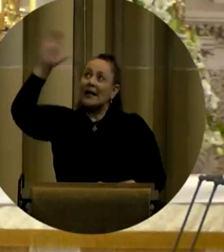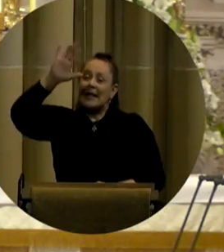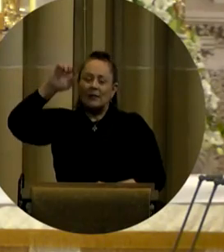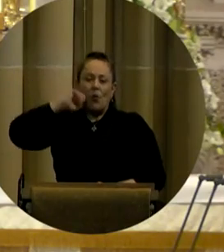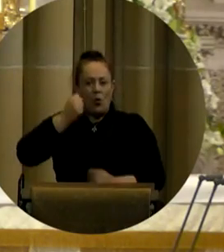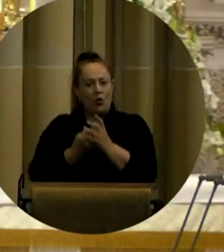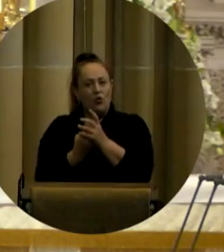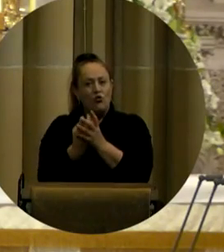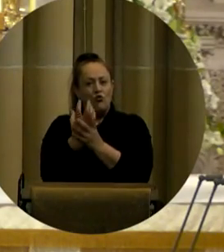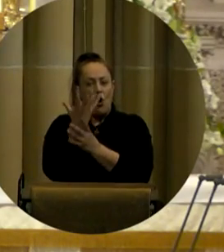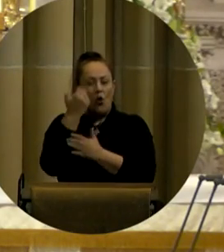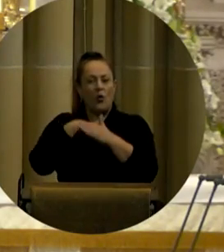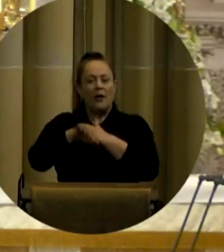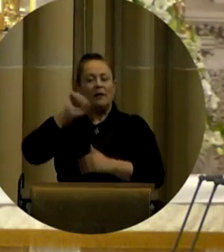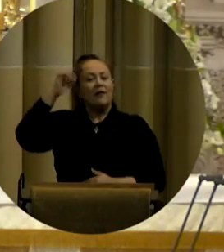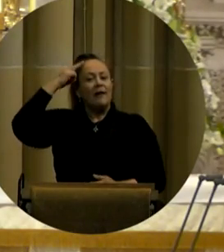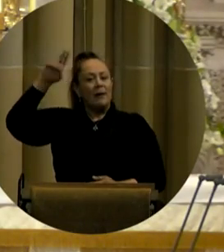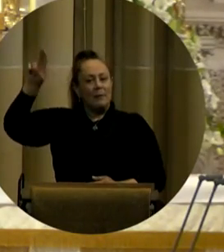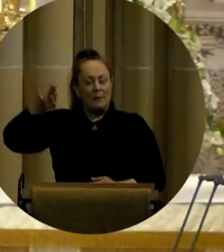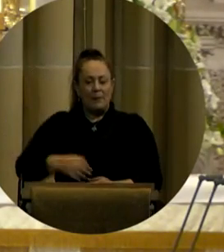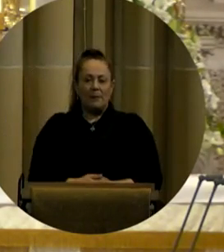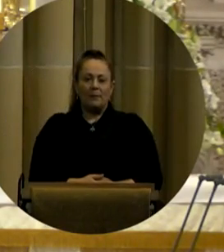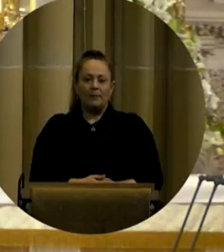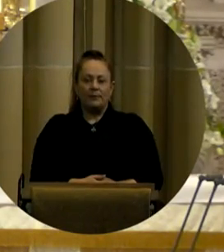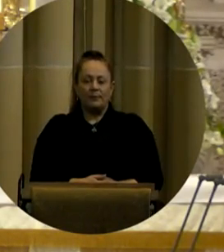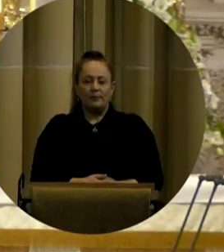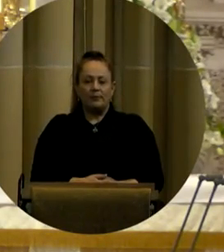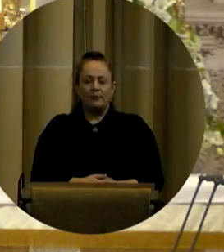grows in our land.